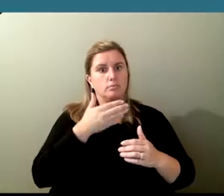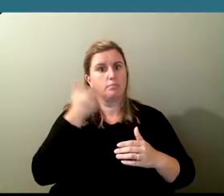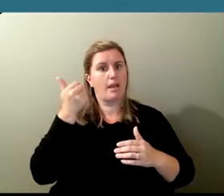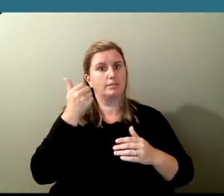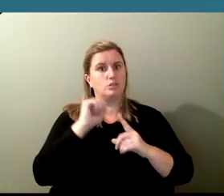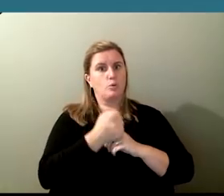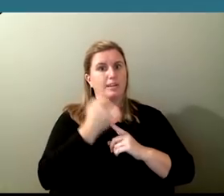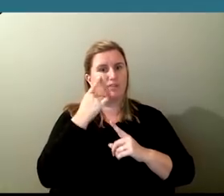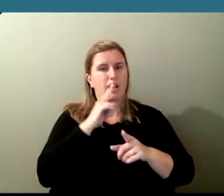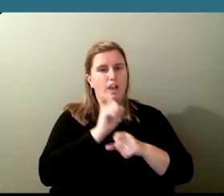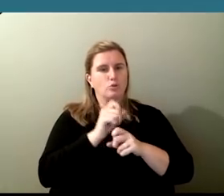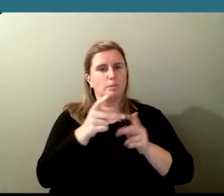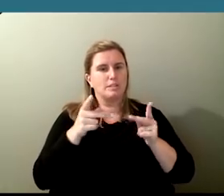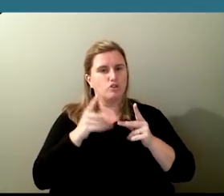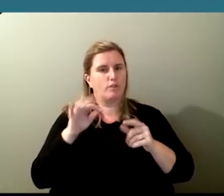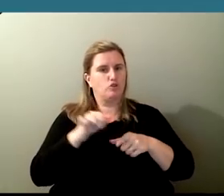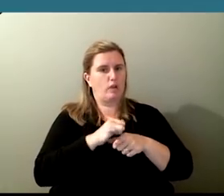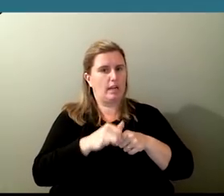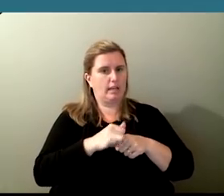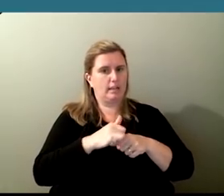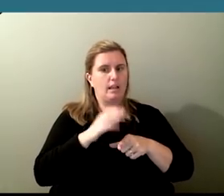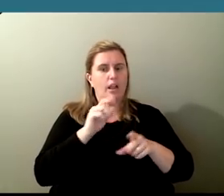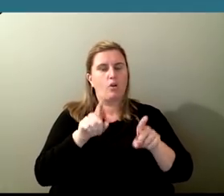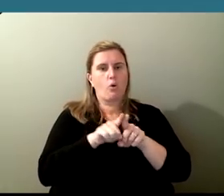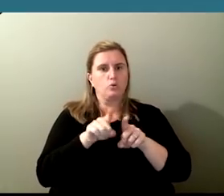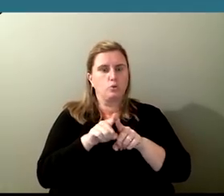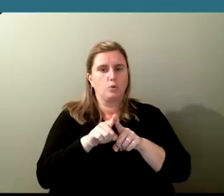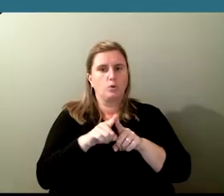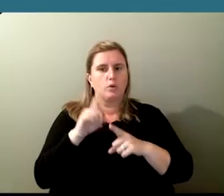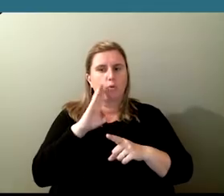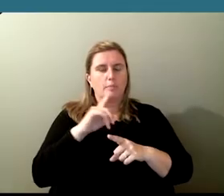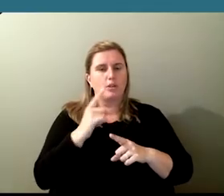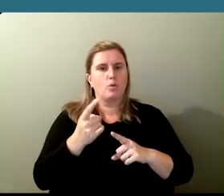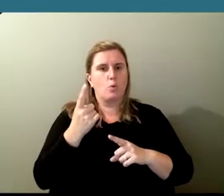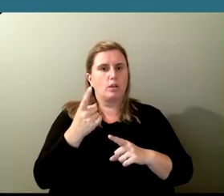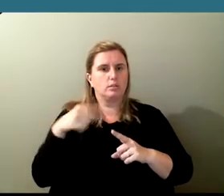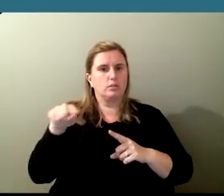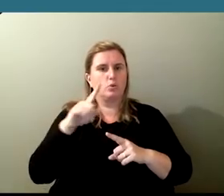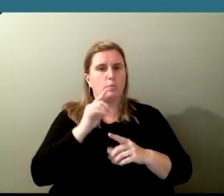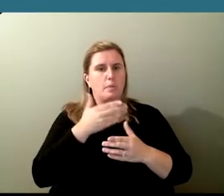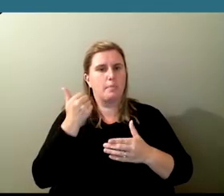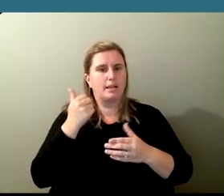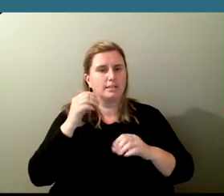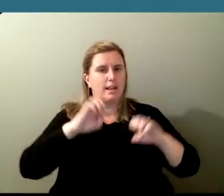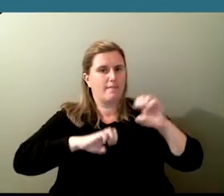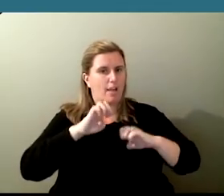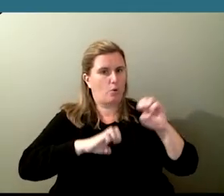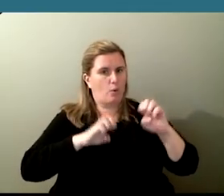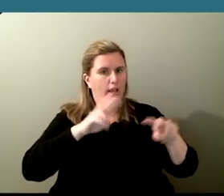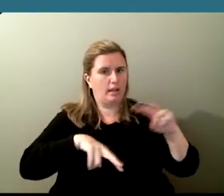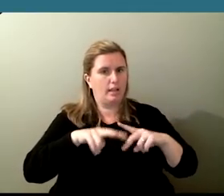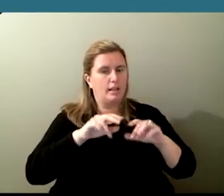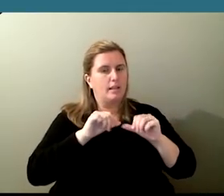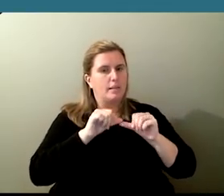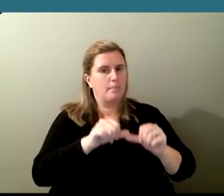in the position of training and also are going to be the ones who are going to be best at evaluating the maintenance of